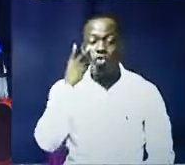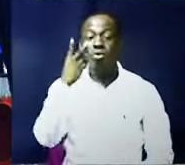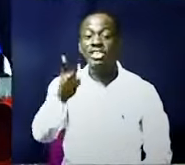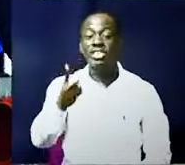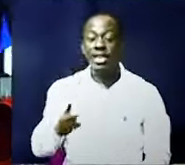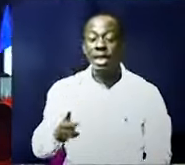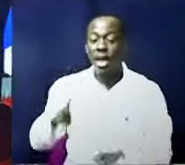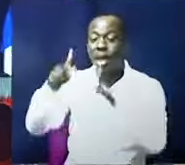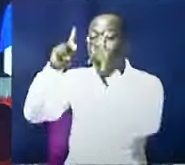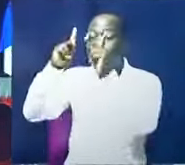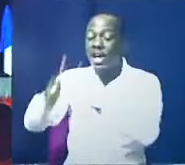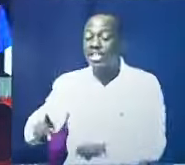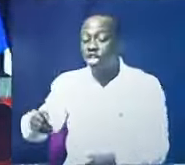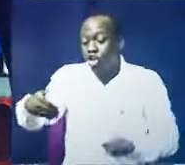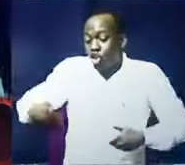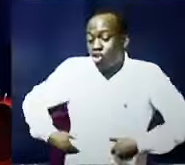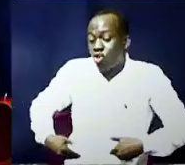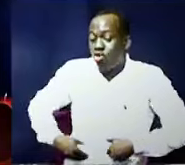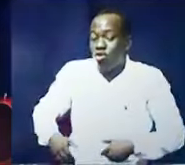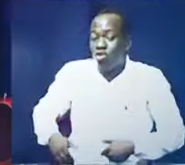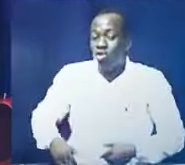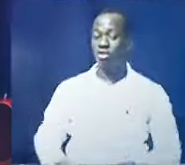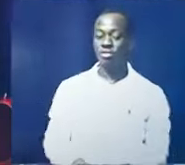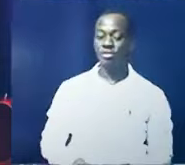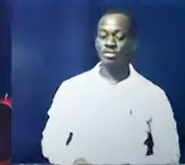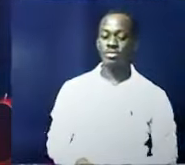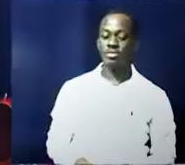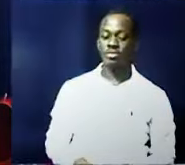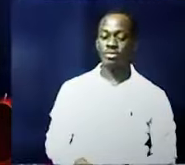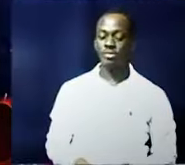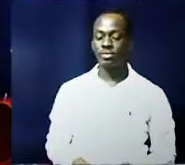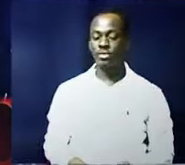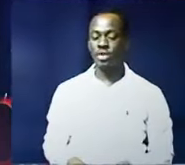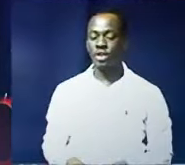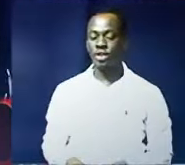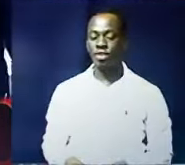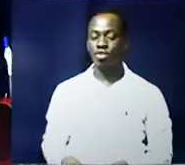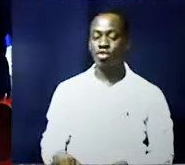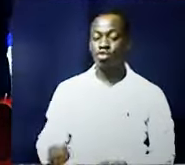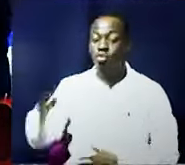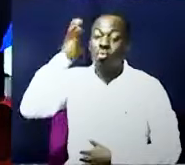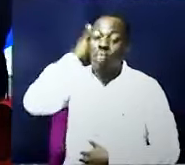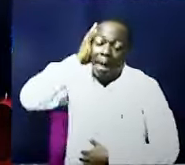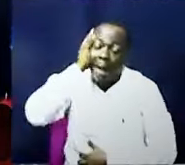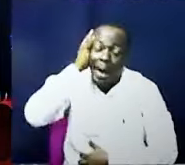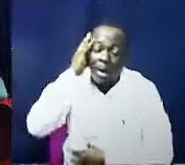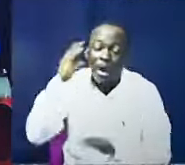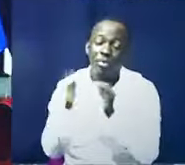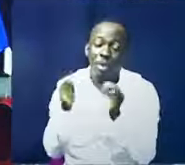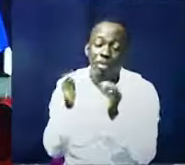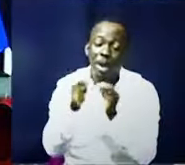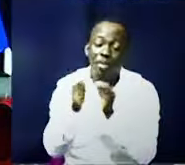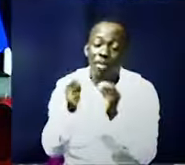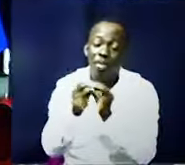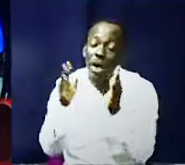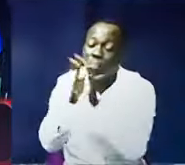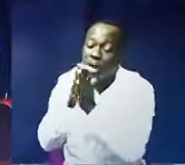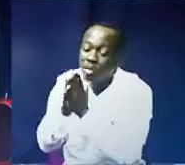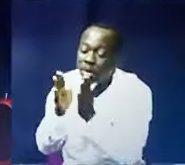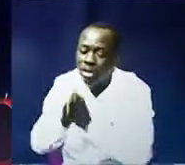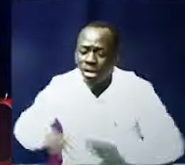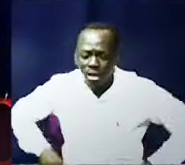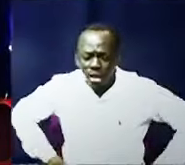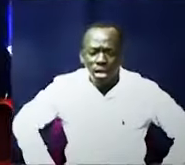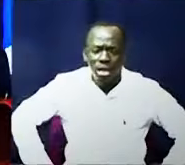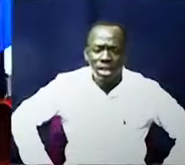will lift their legs and put them on chairs and be shouting, hey, hey, hey. Then he said those days, he